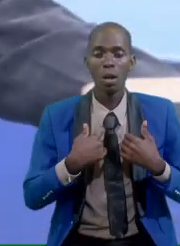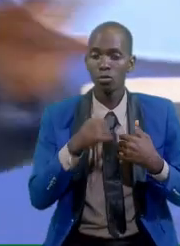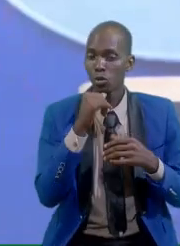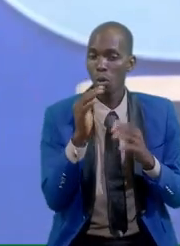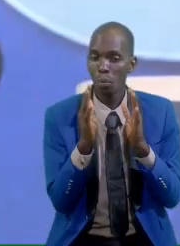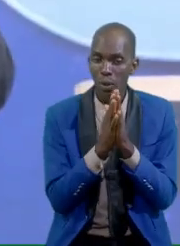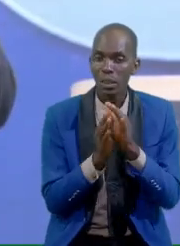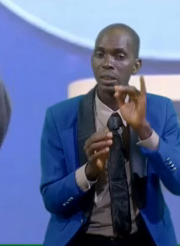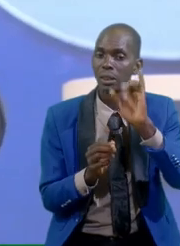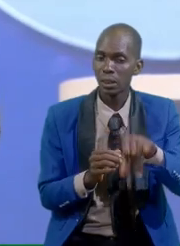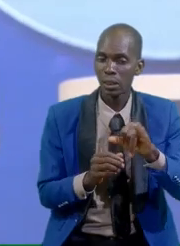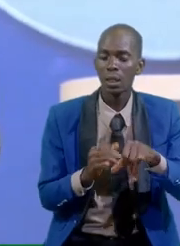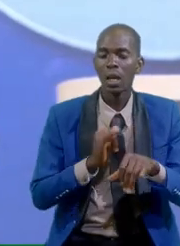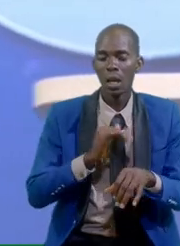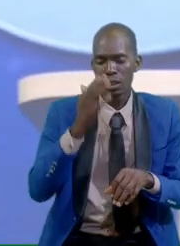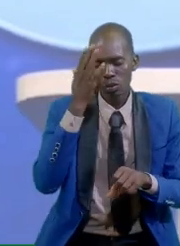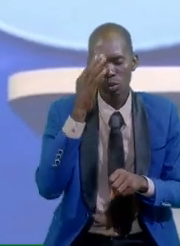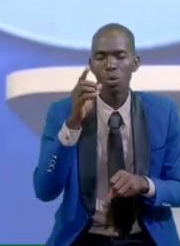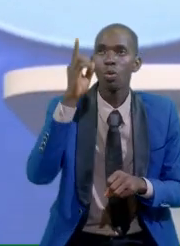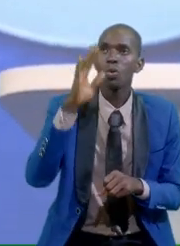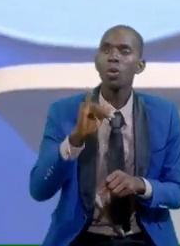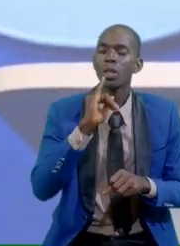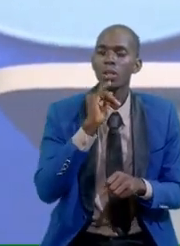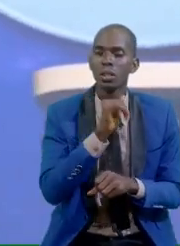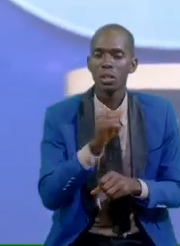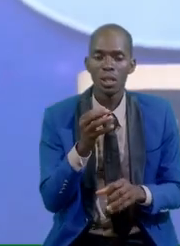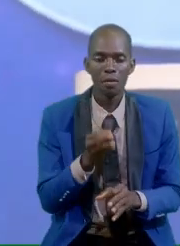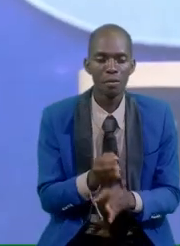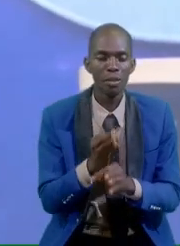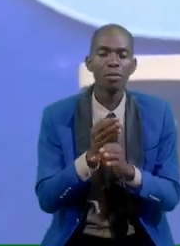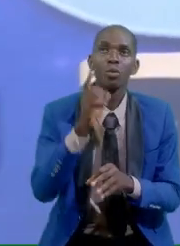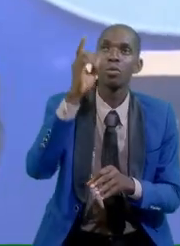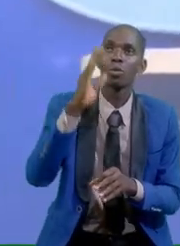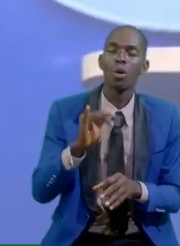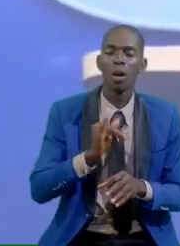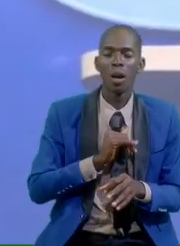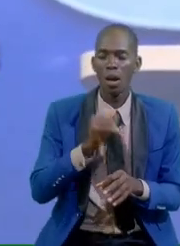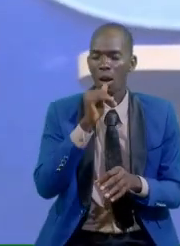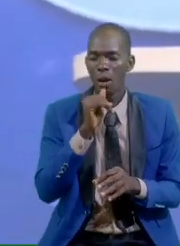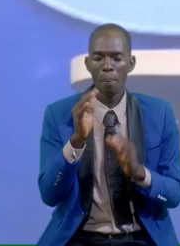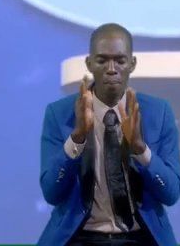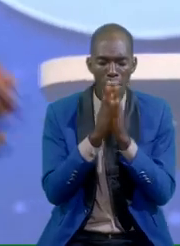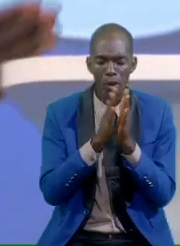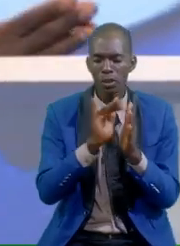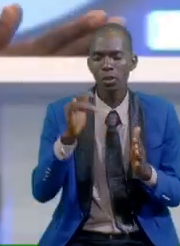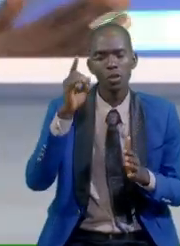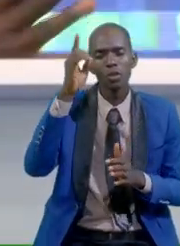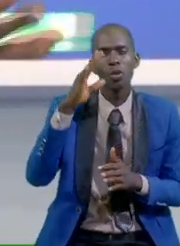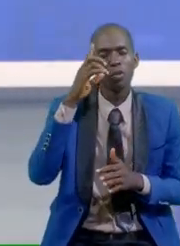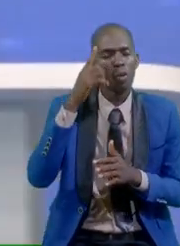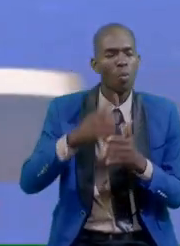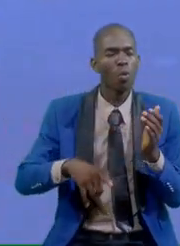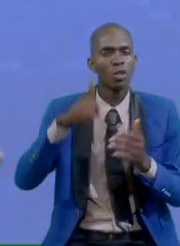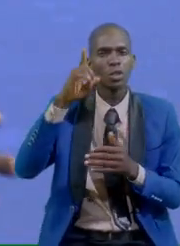is a faithful God. I am praising God for what I know He will do. Before the